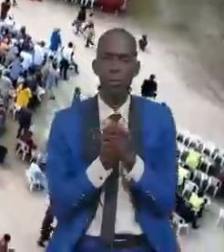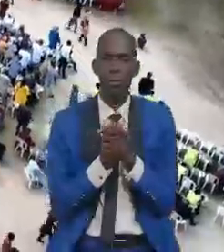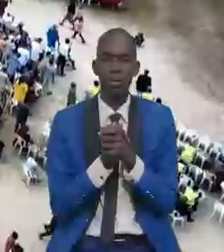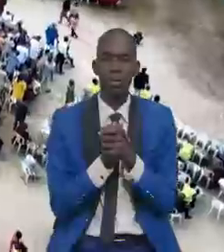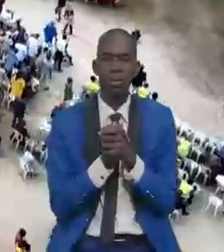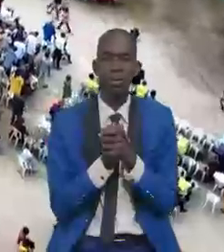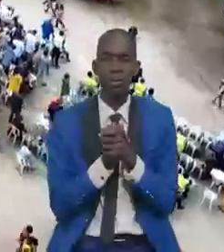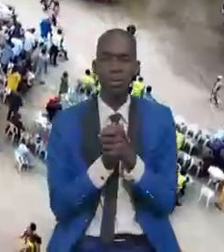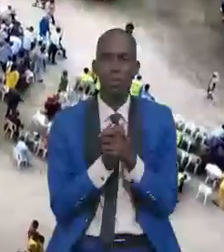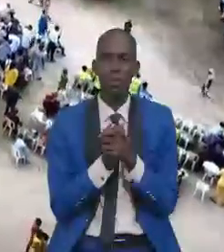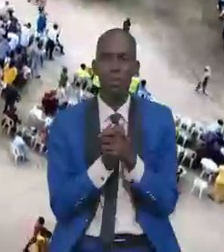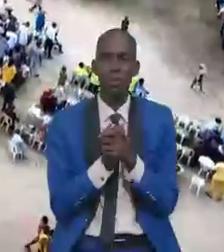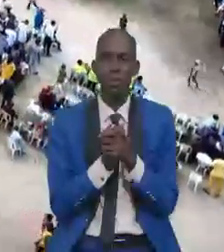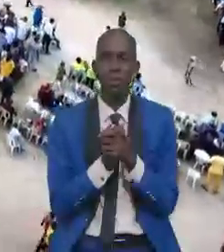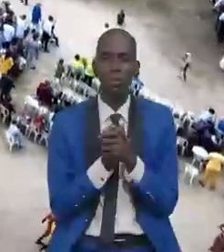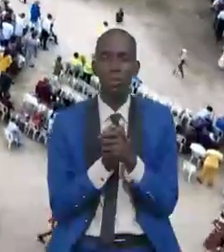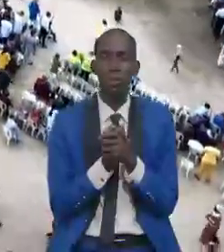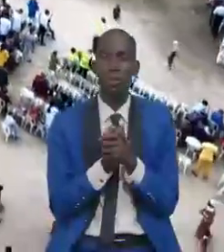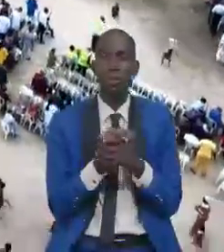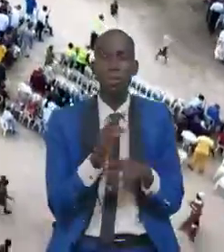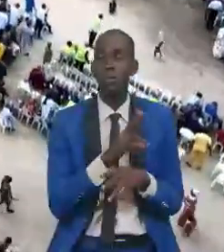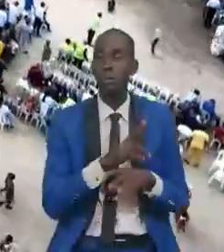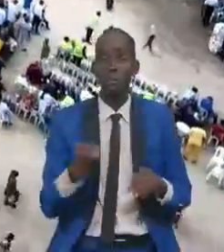No unction without prayer.